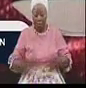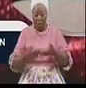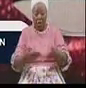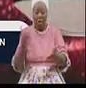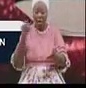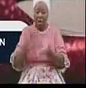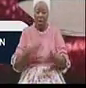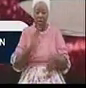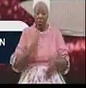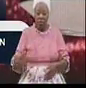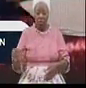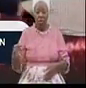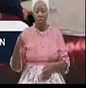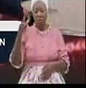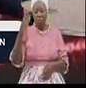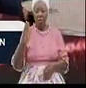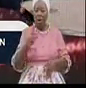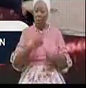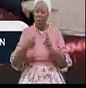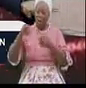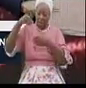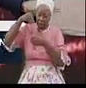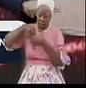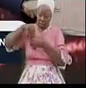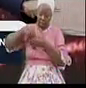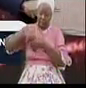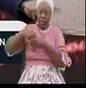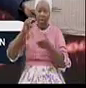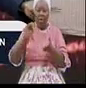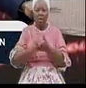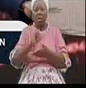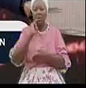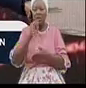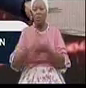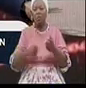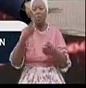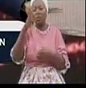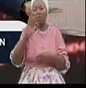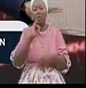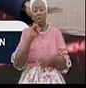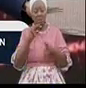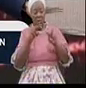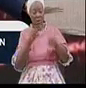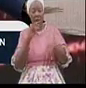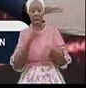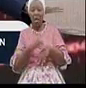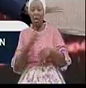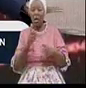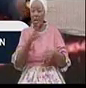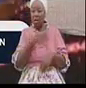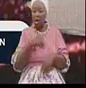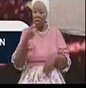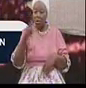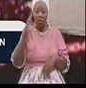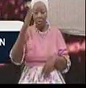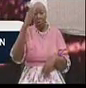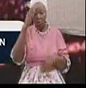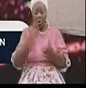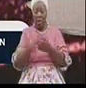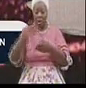of God, but inwardly. That's what God is looking at. And you will know your own inward